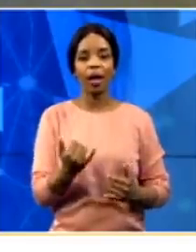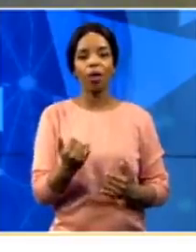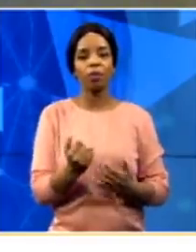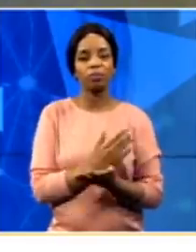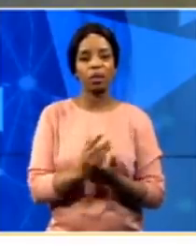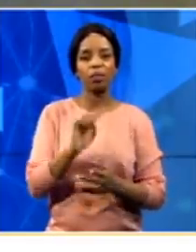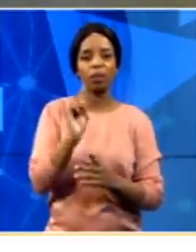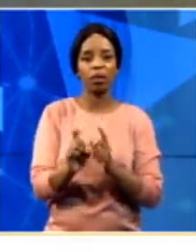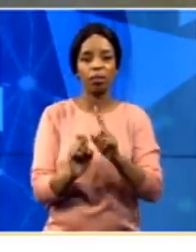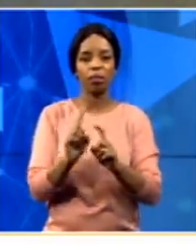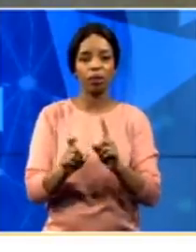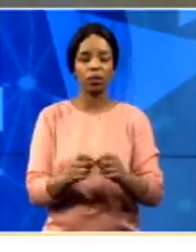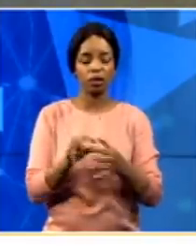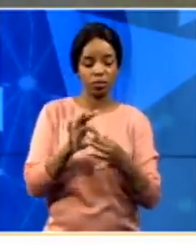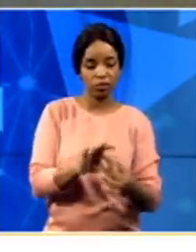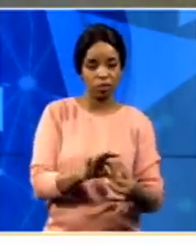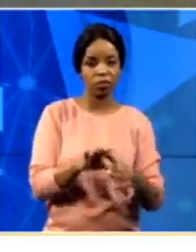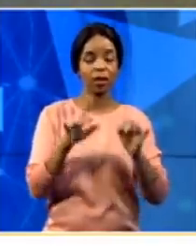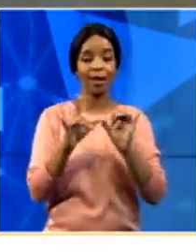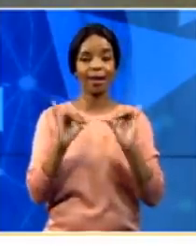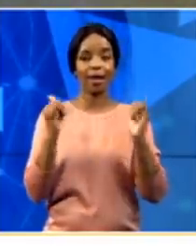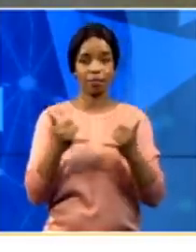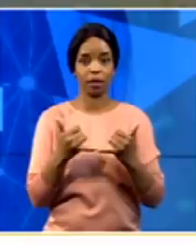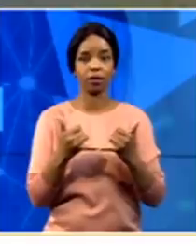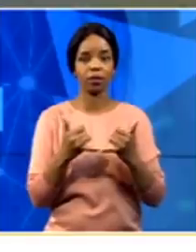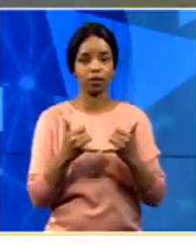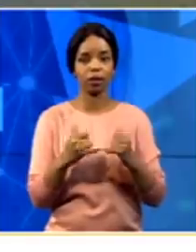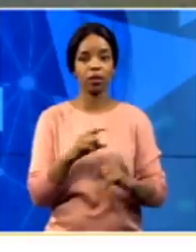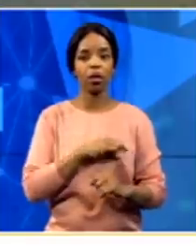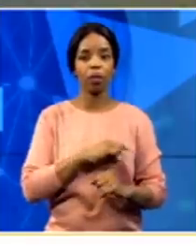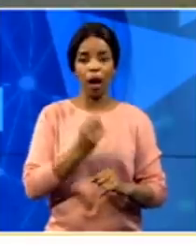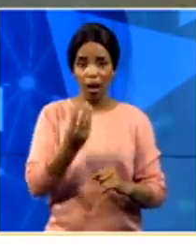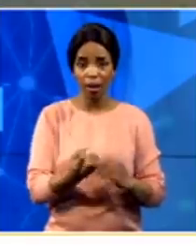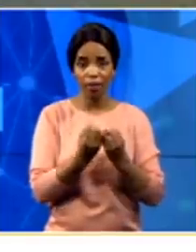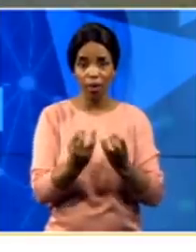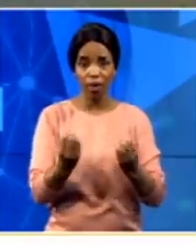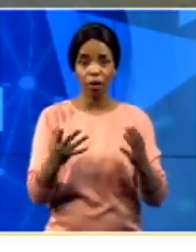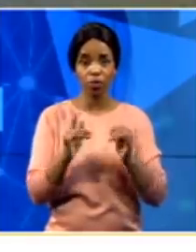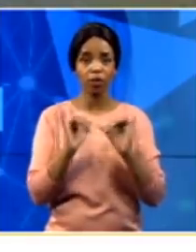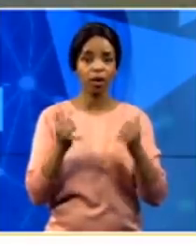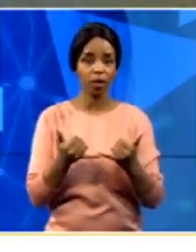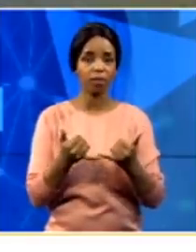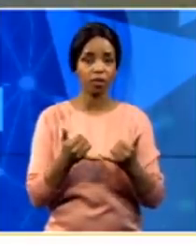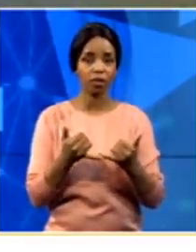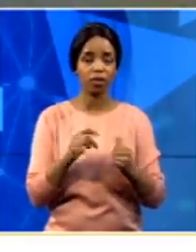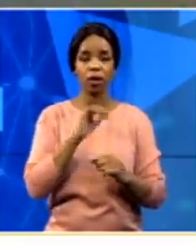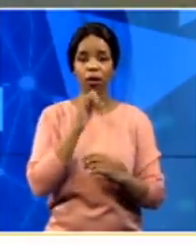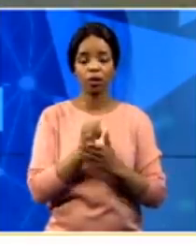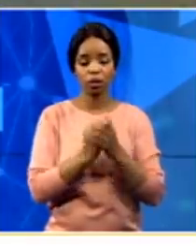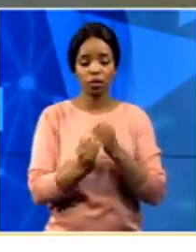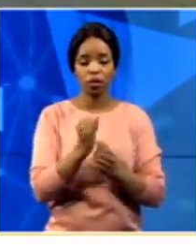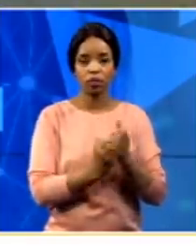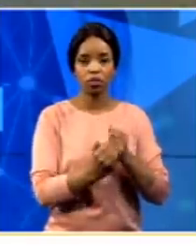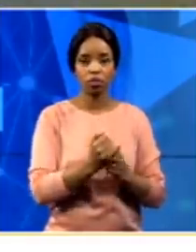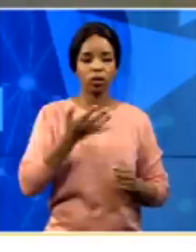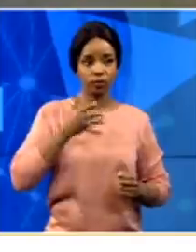questions in terms of companies, because there's also a lot of companies, not only individuals, that are